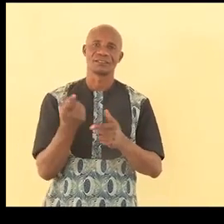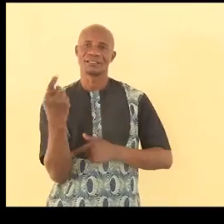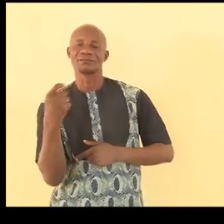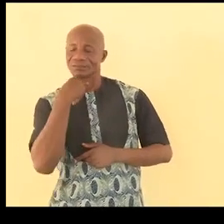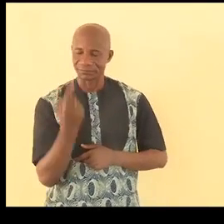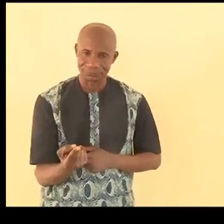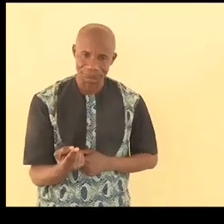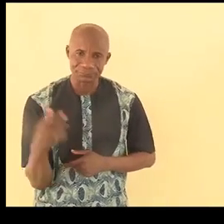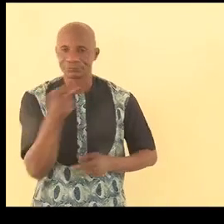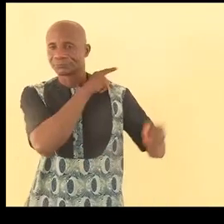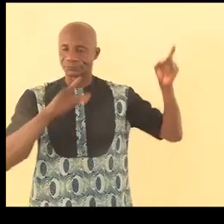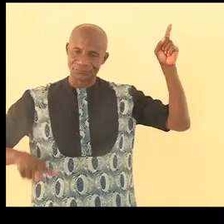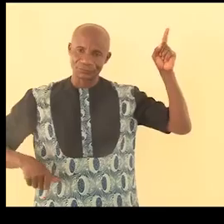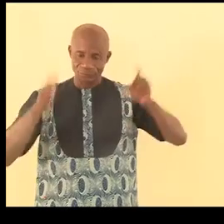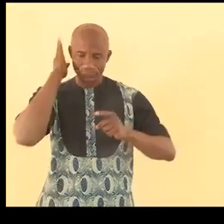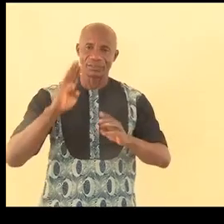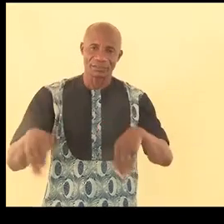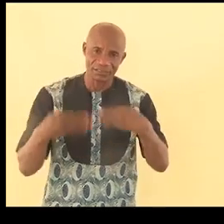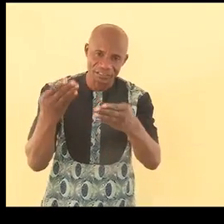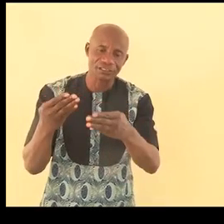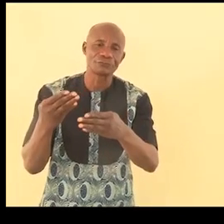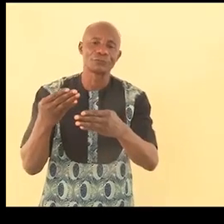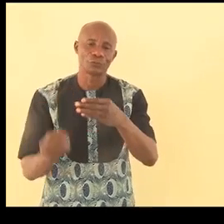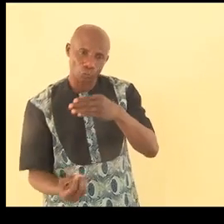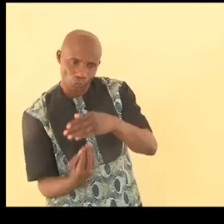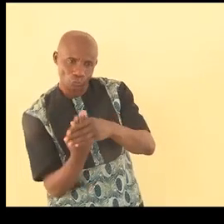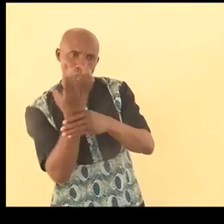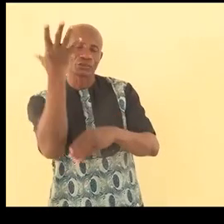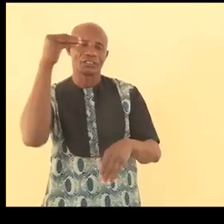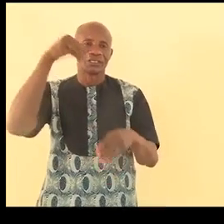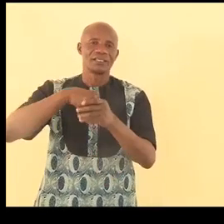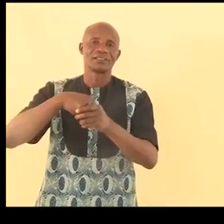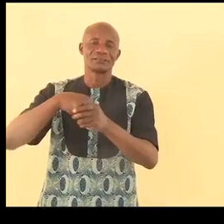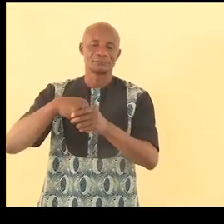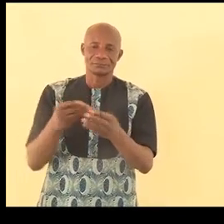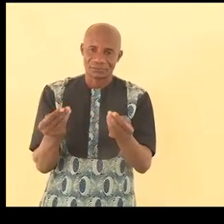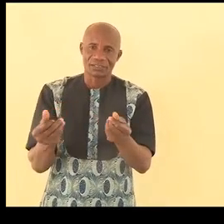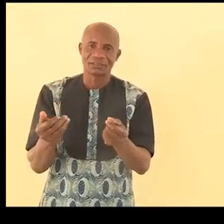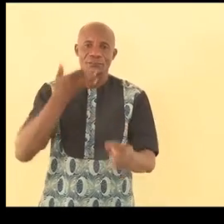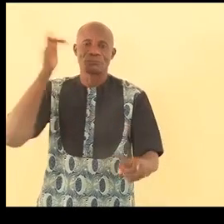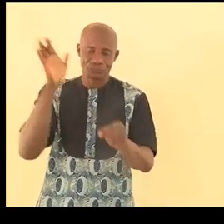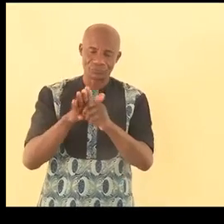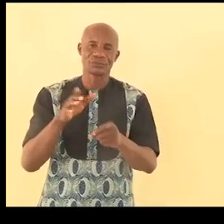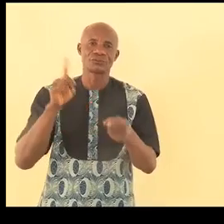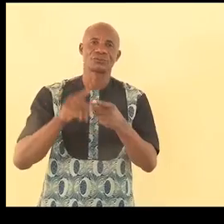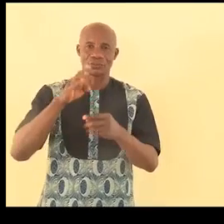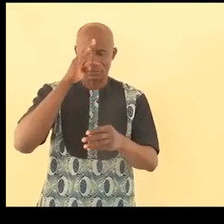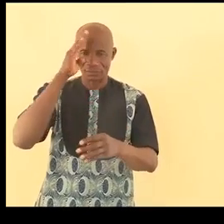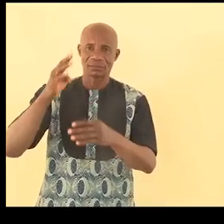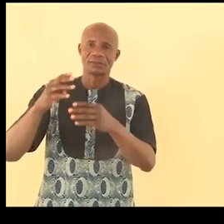Then verse 11 says, the Lord will give you prosperity in the land he swore to your ancestors to give